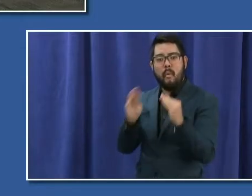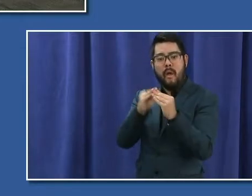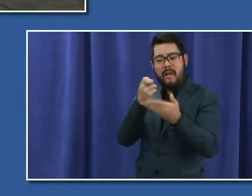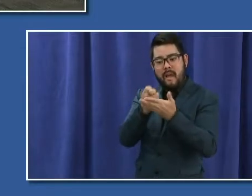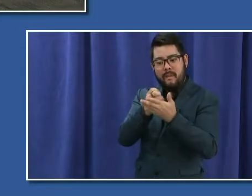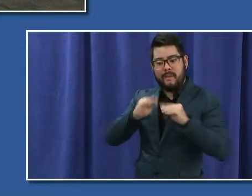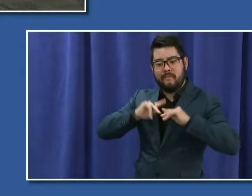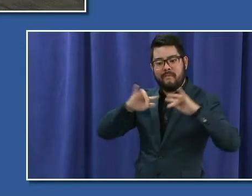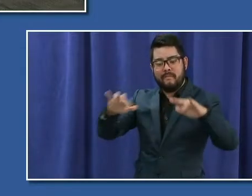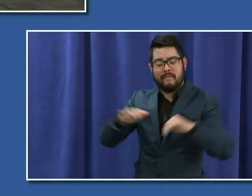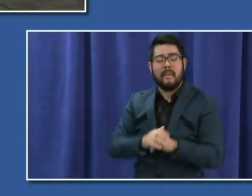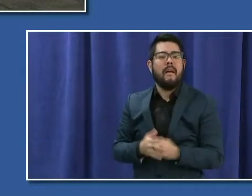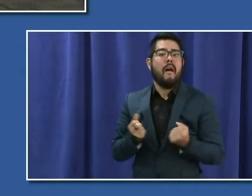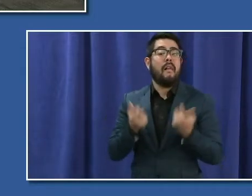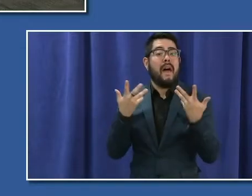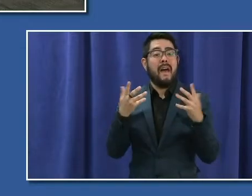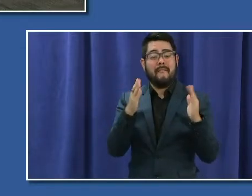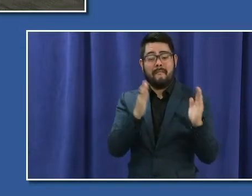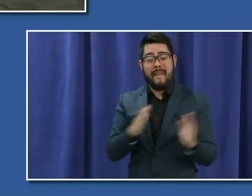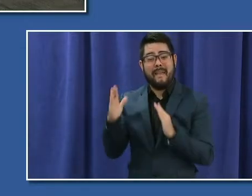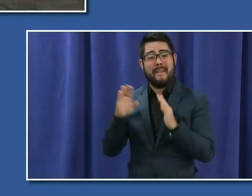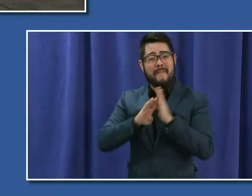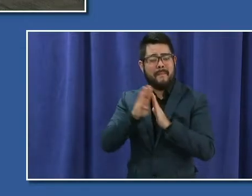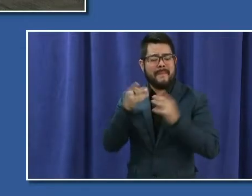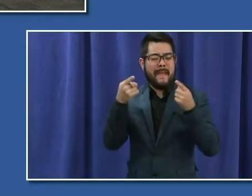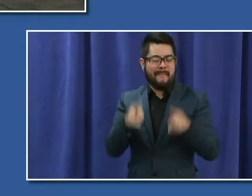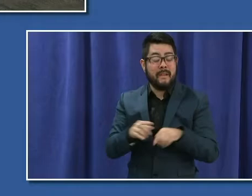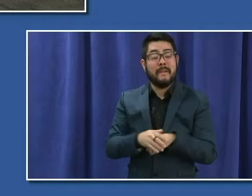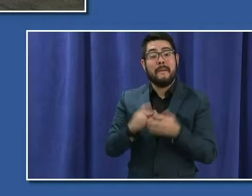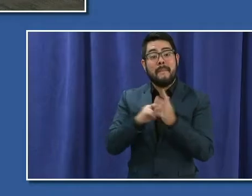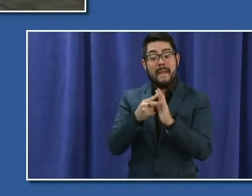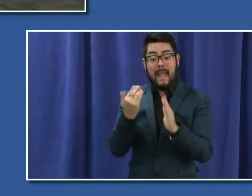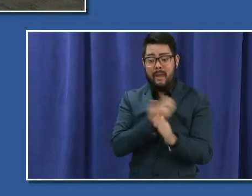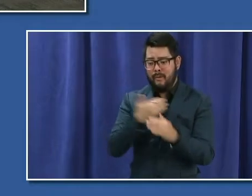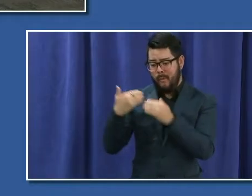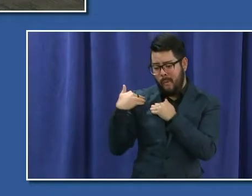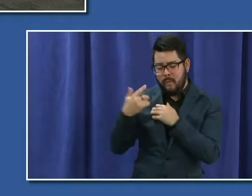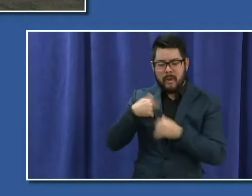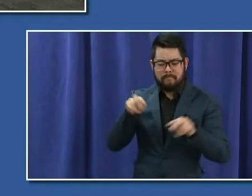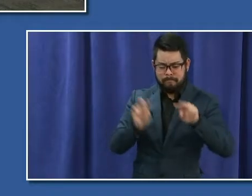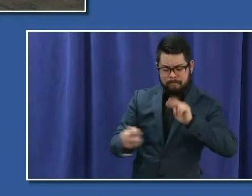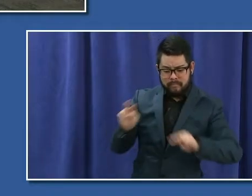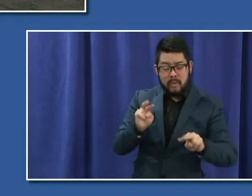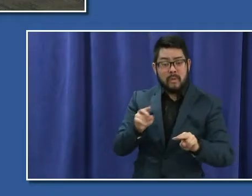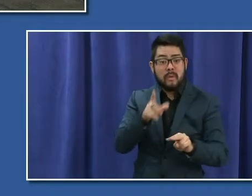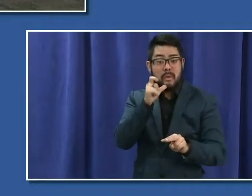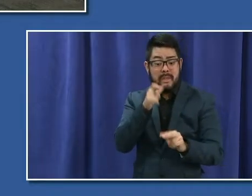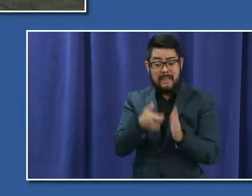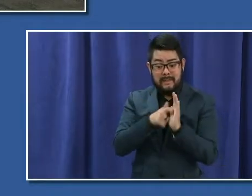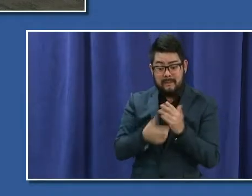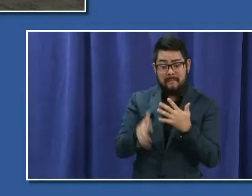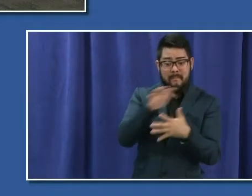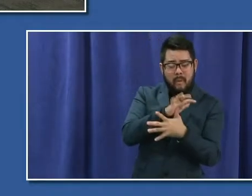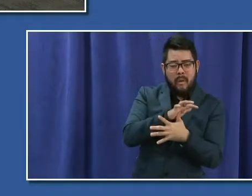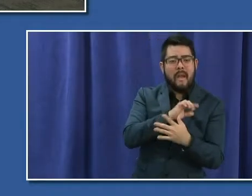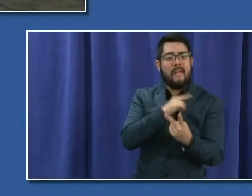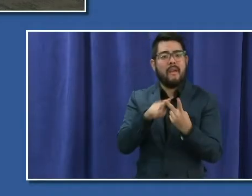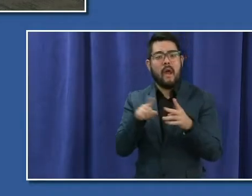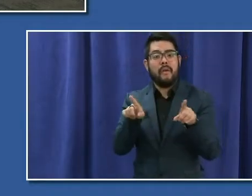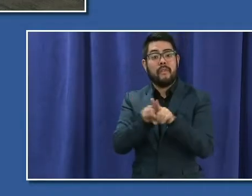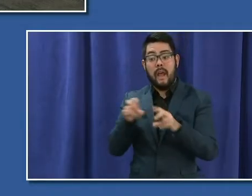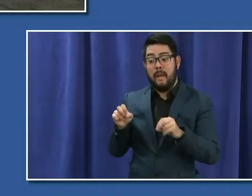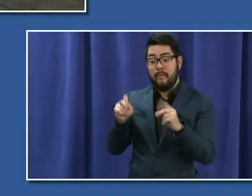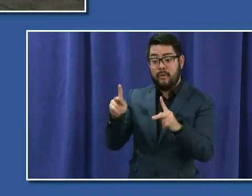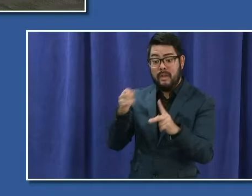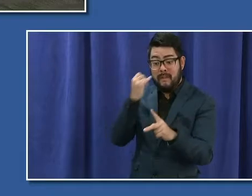There are lots of plan developments going on. And so what we try to do is understand the need, but then also look for these moments. An opportunity might be a funding source that wasn't